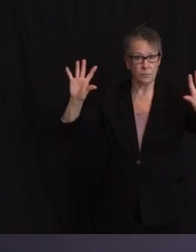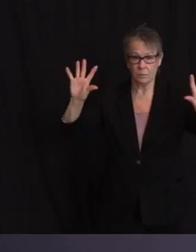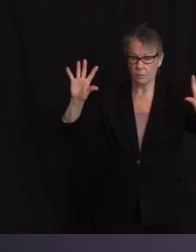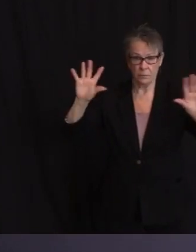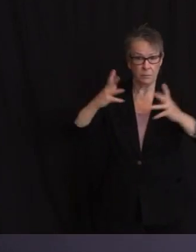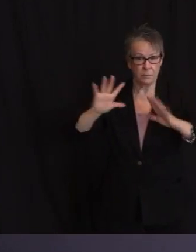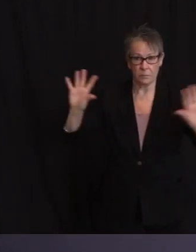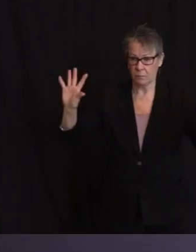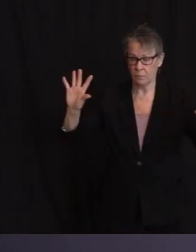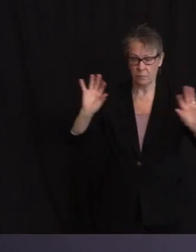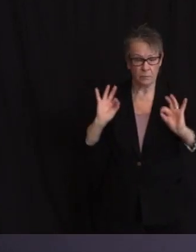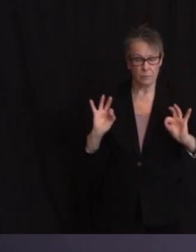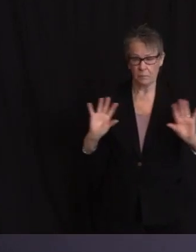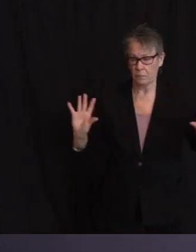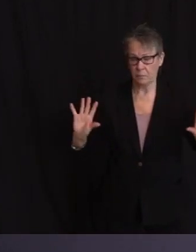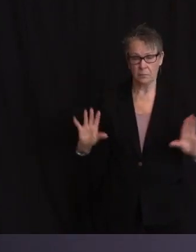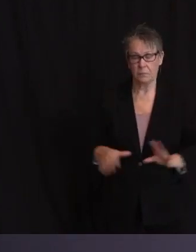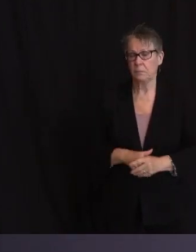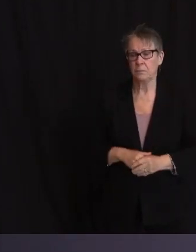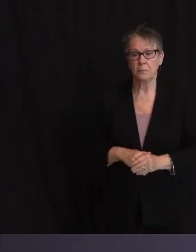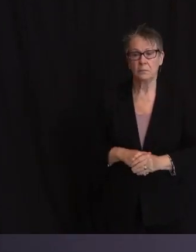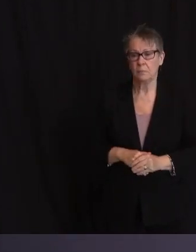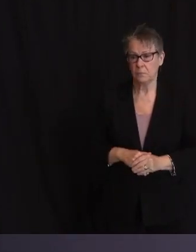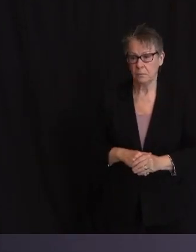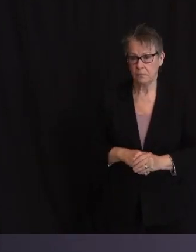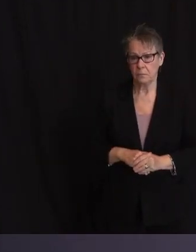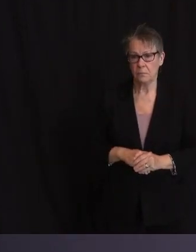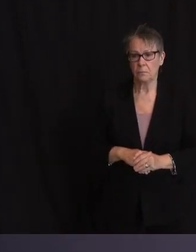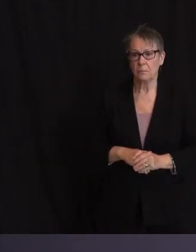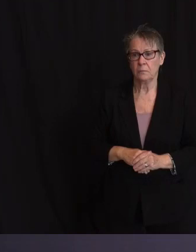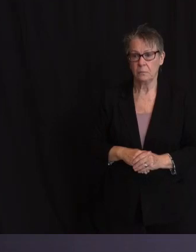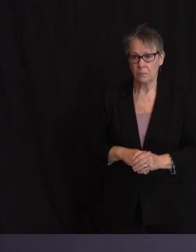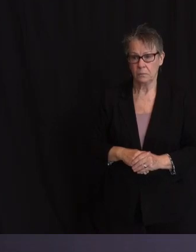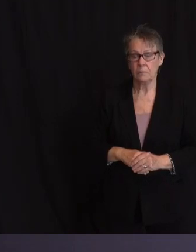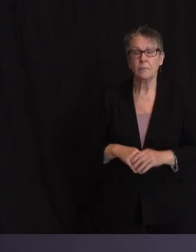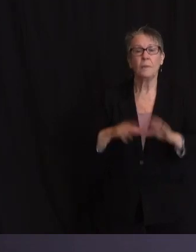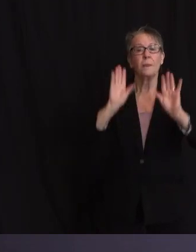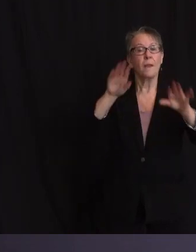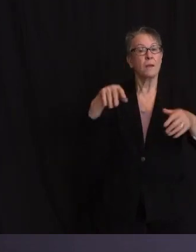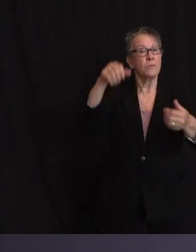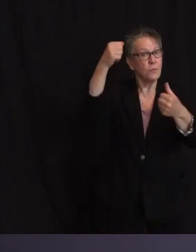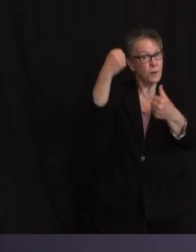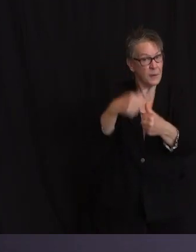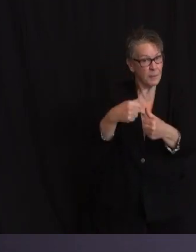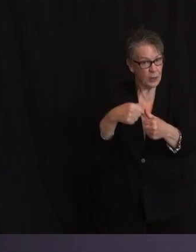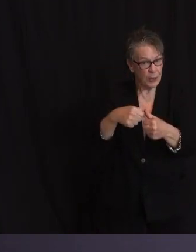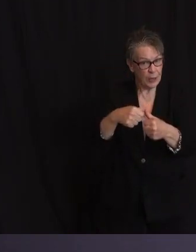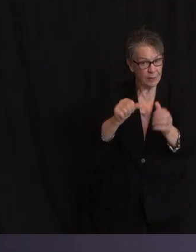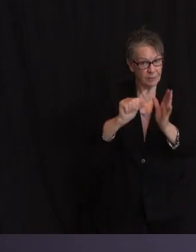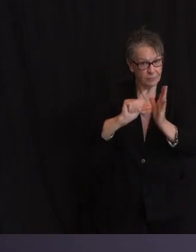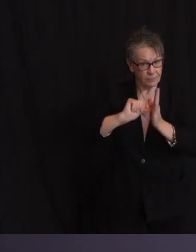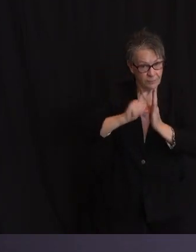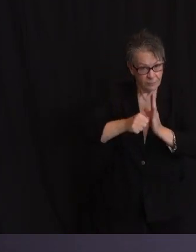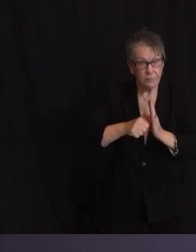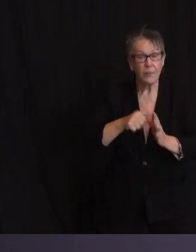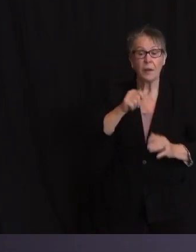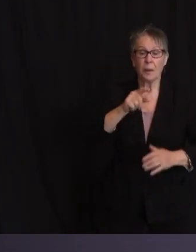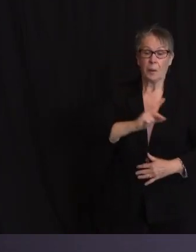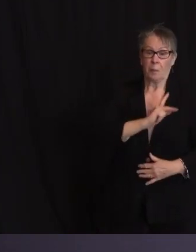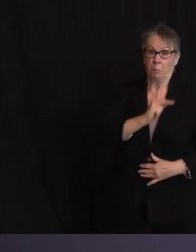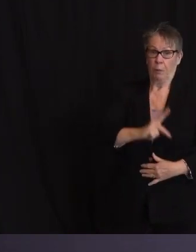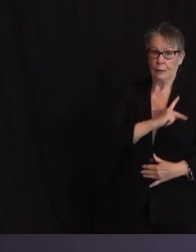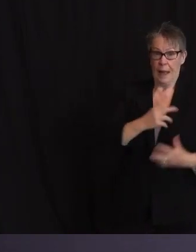we've said before. Personal health creates economic health. Personal health creates economic health.